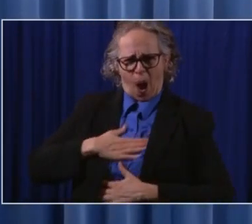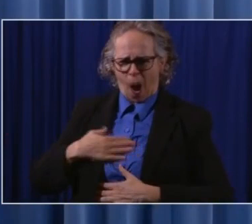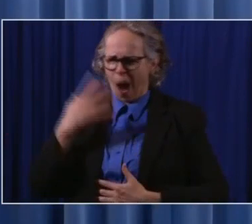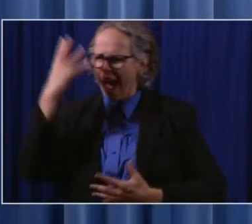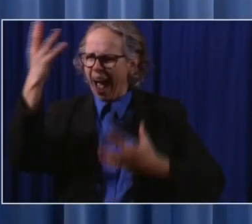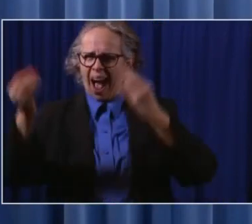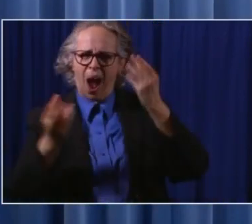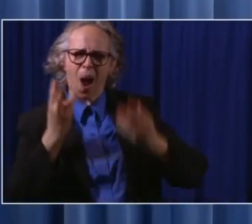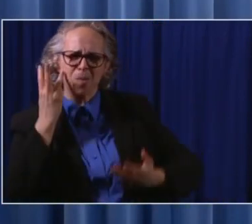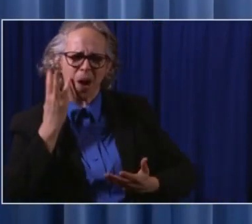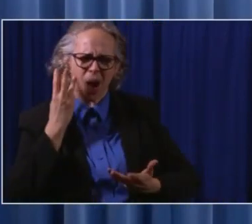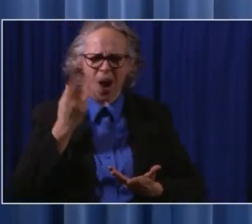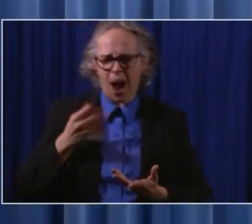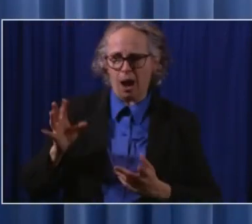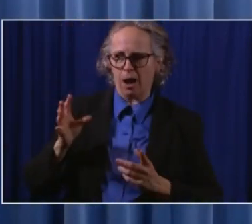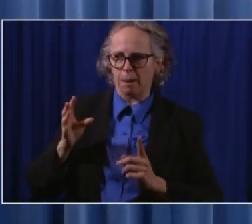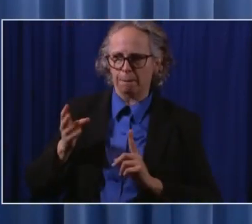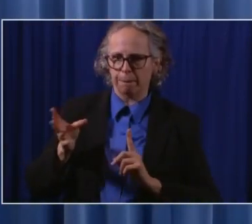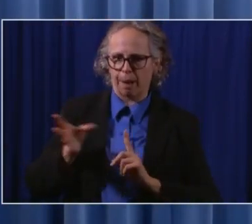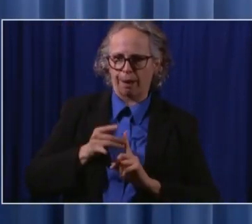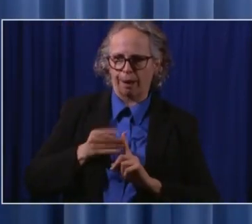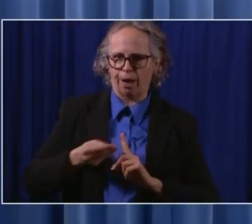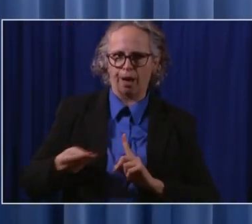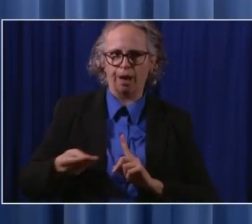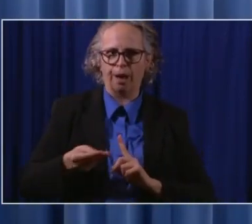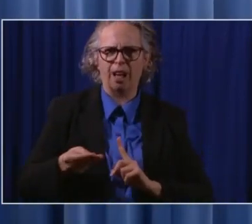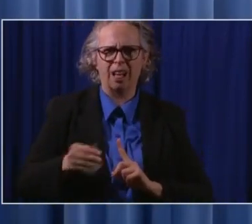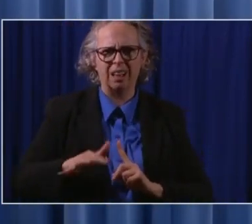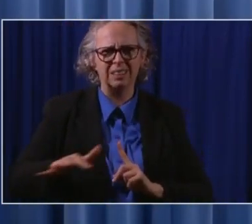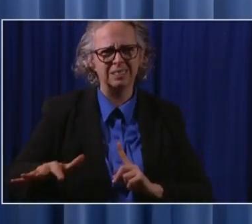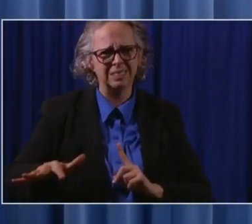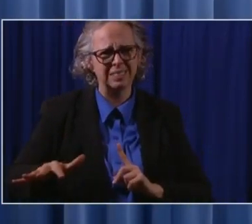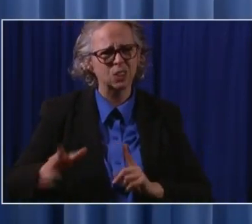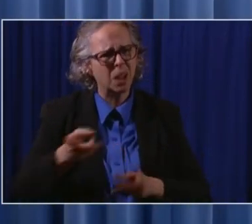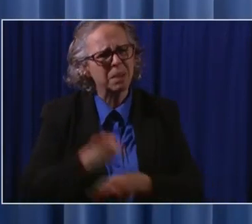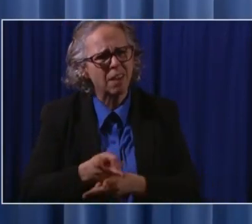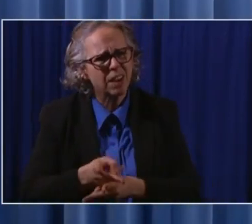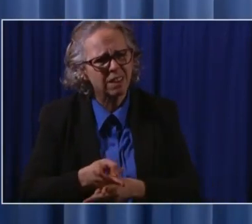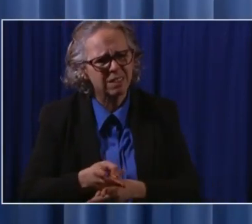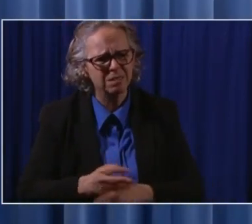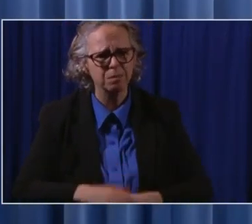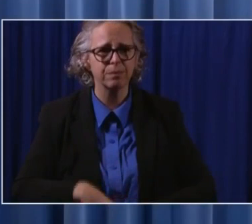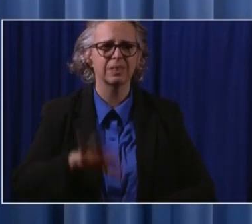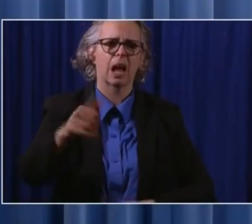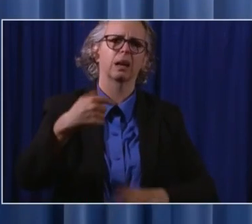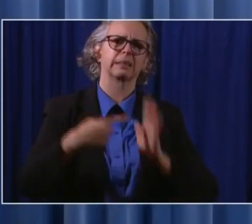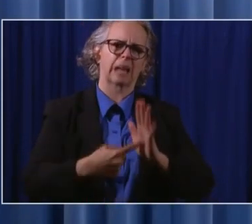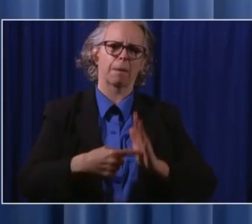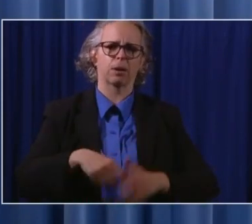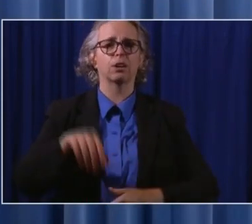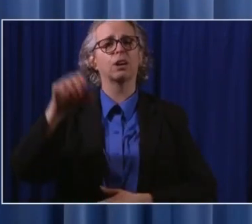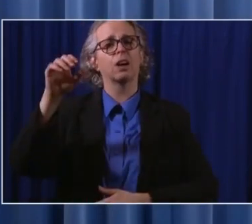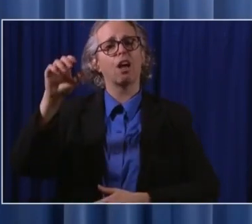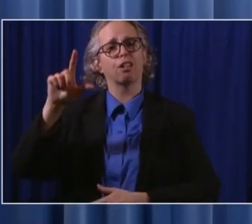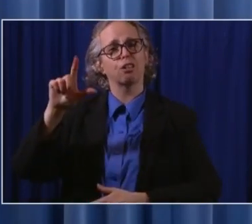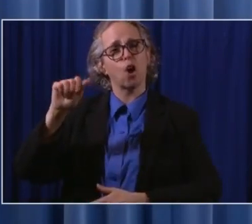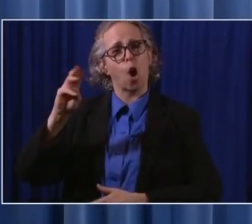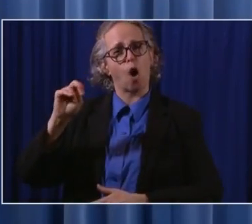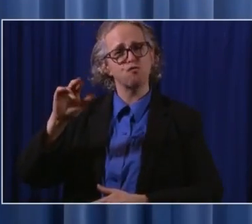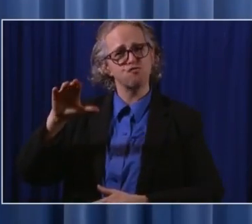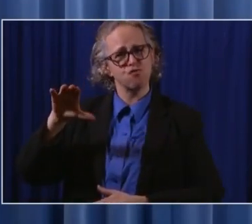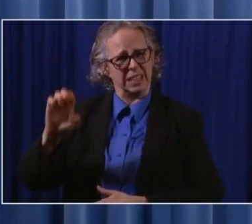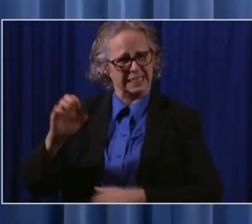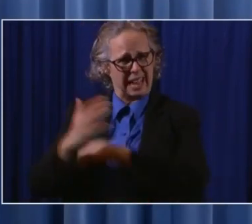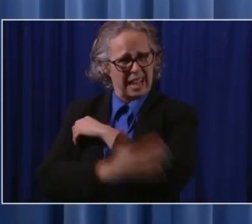and we just have to be very, very careful. Lawrence County, clear down the southern part of the state, met 4 indicators, including